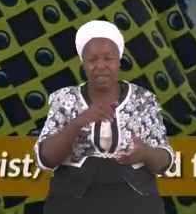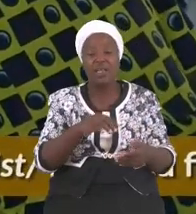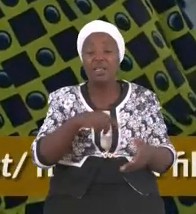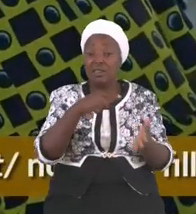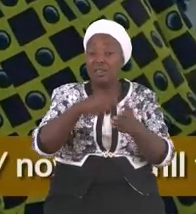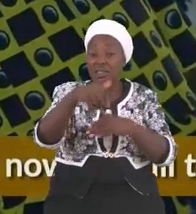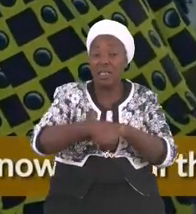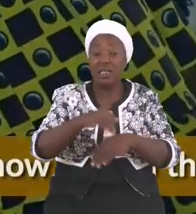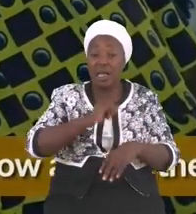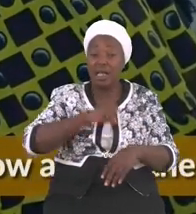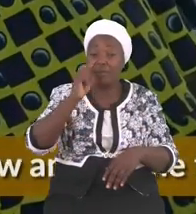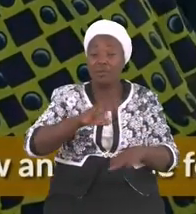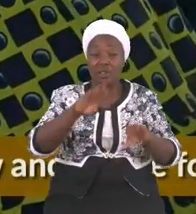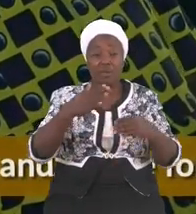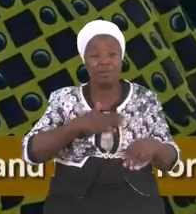testimony.